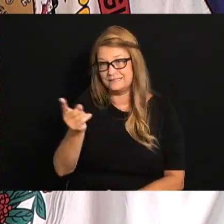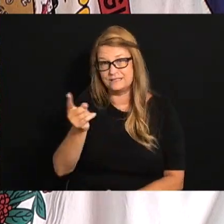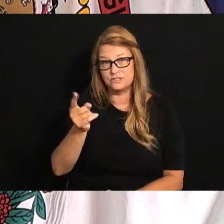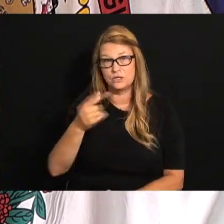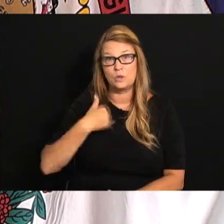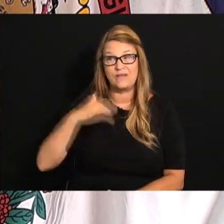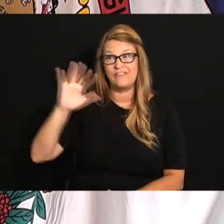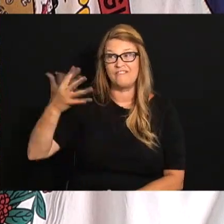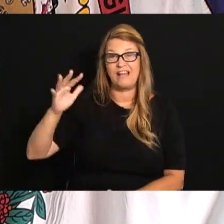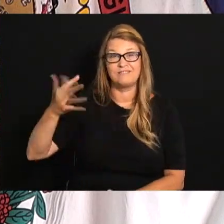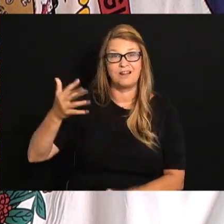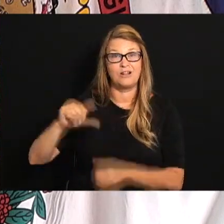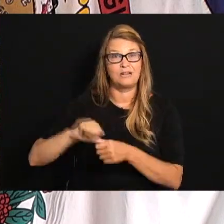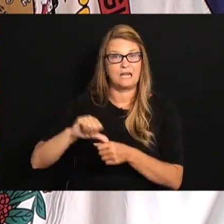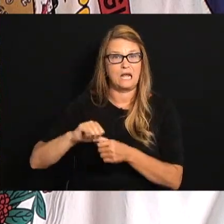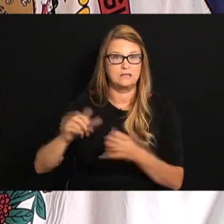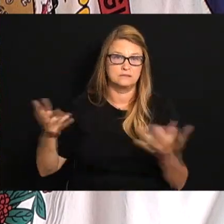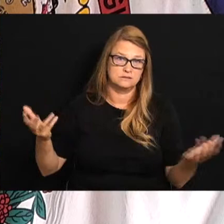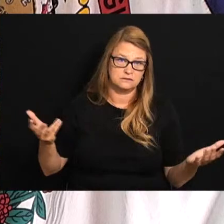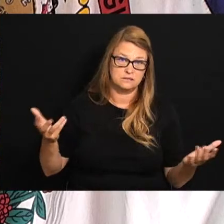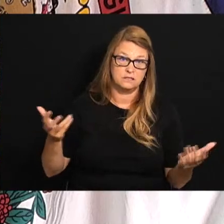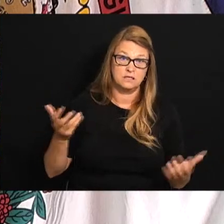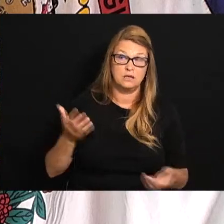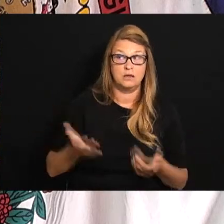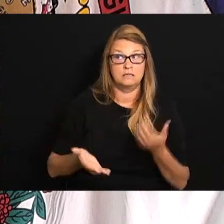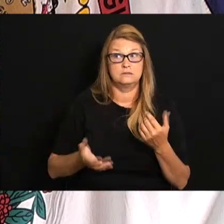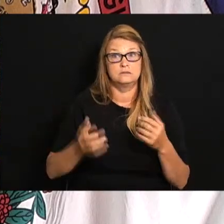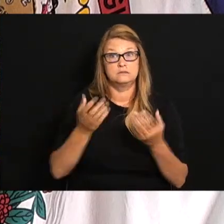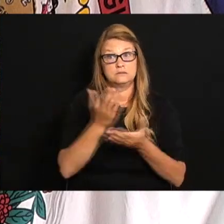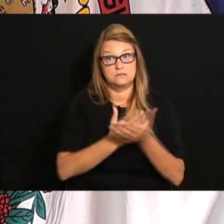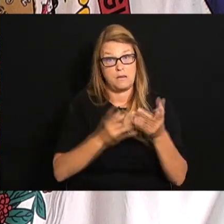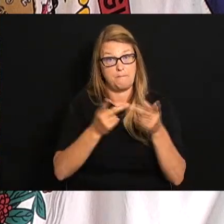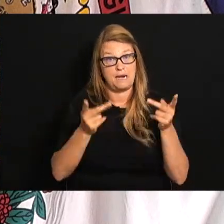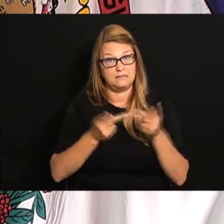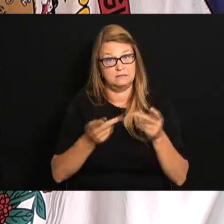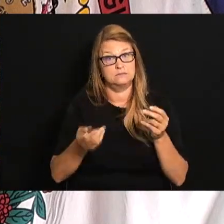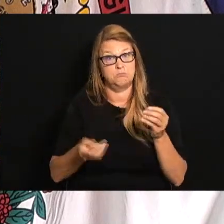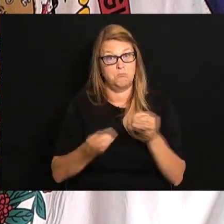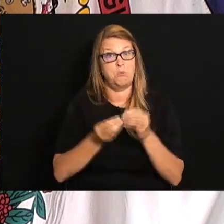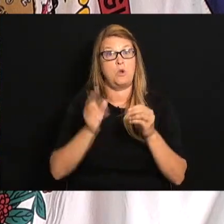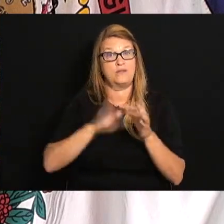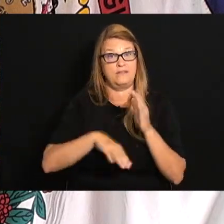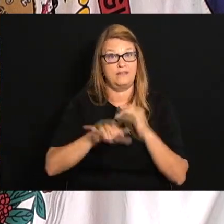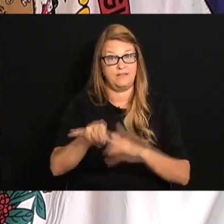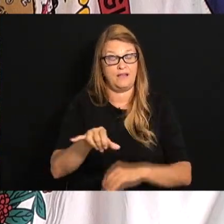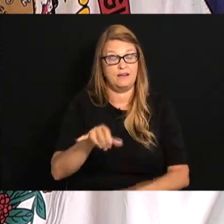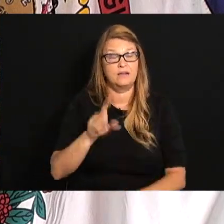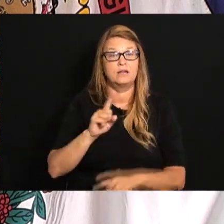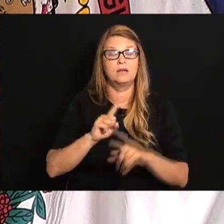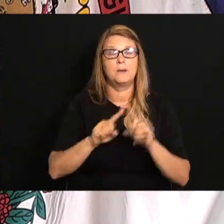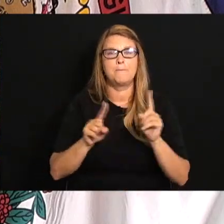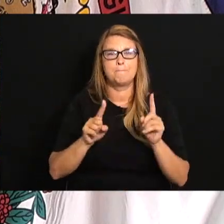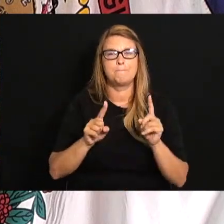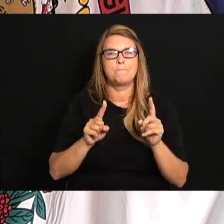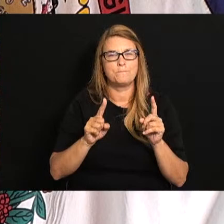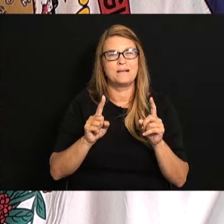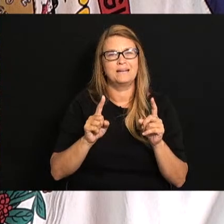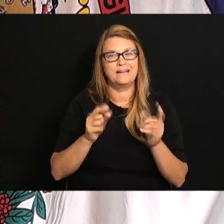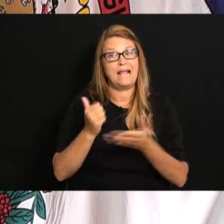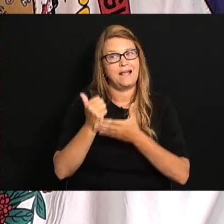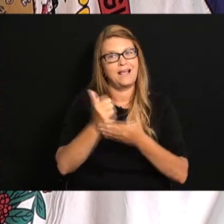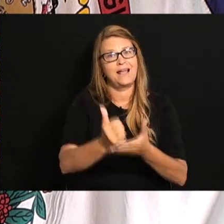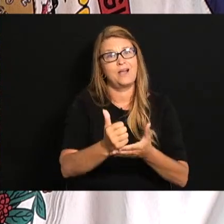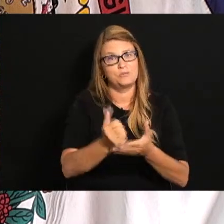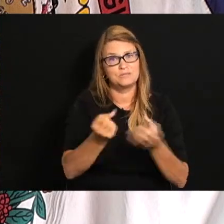$5 gas, or in a lot of places even a whole lot more than that? But it does mean a lot to a lot